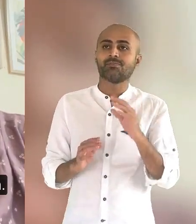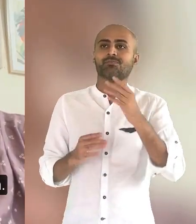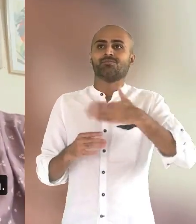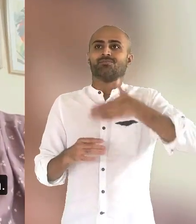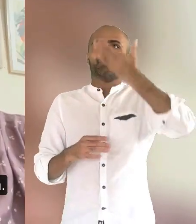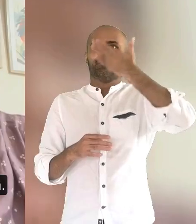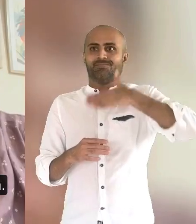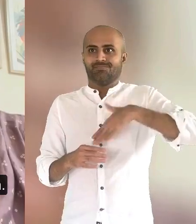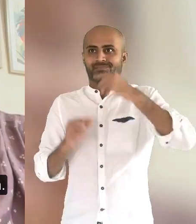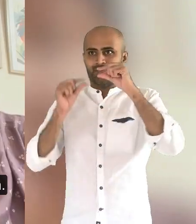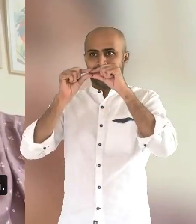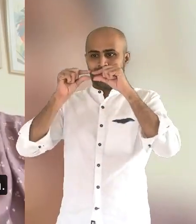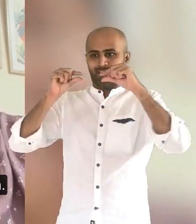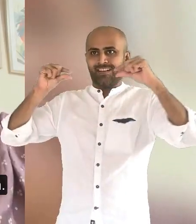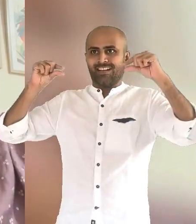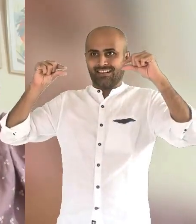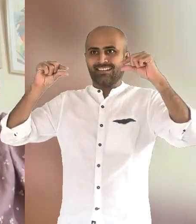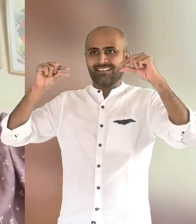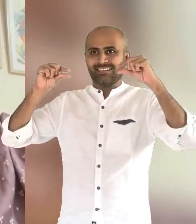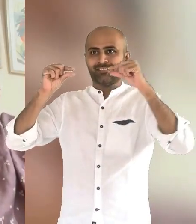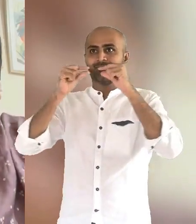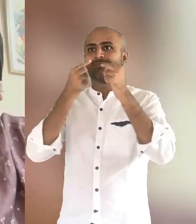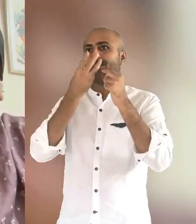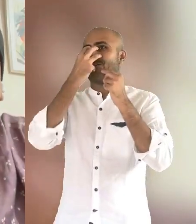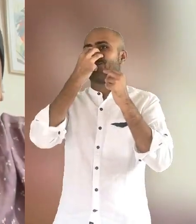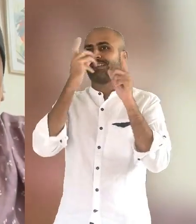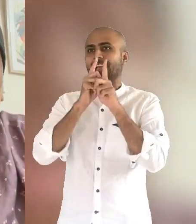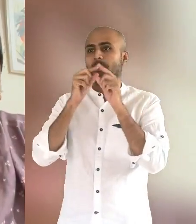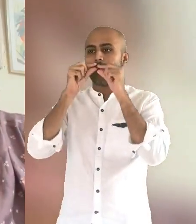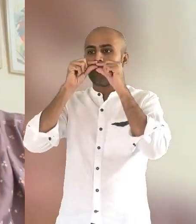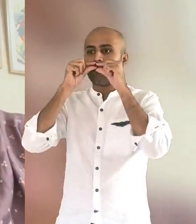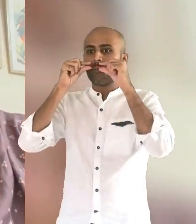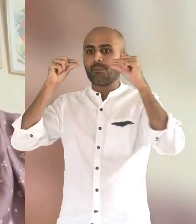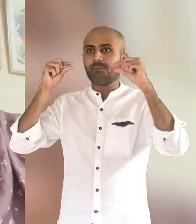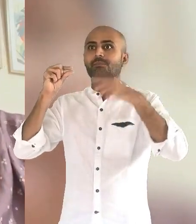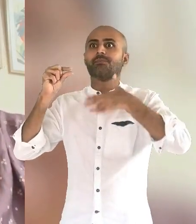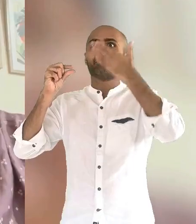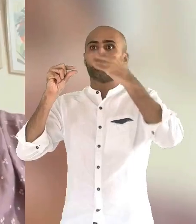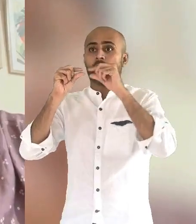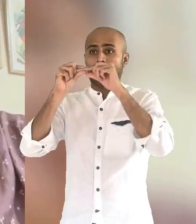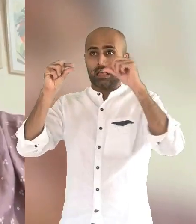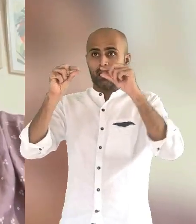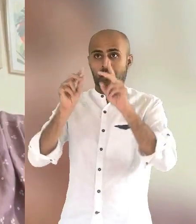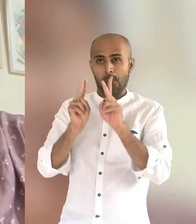ear or scratches your skin. At the same time, you can also use